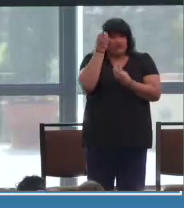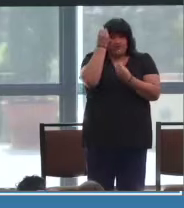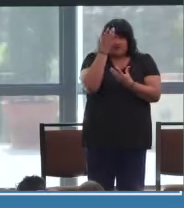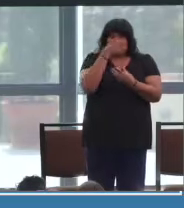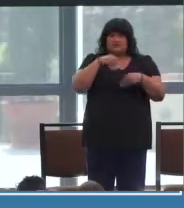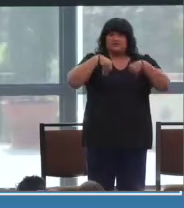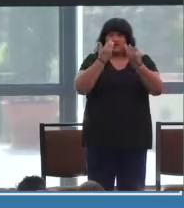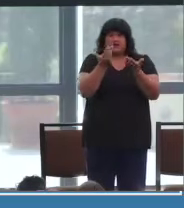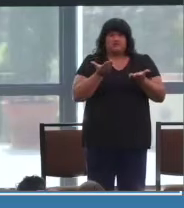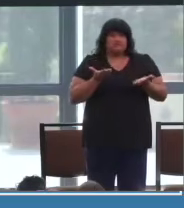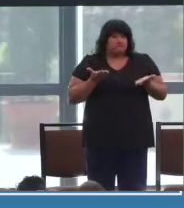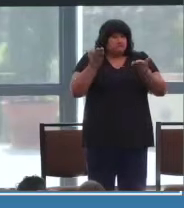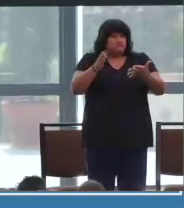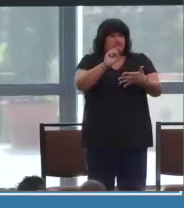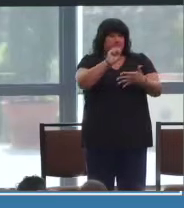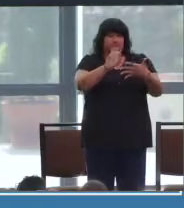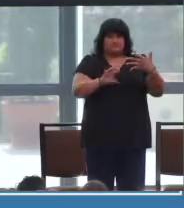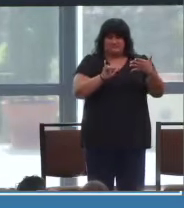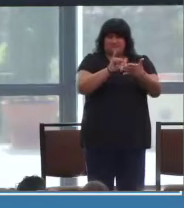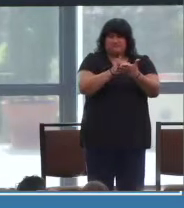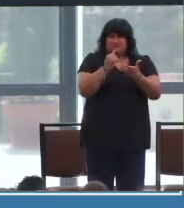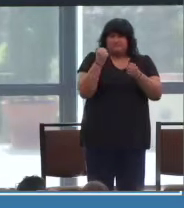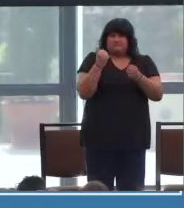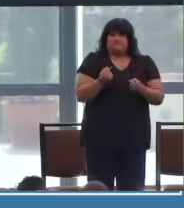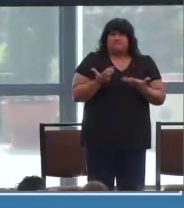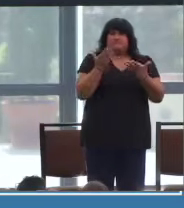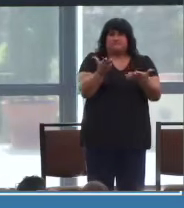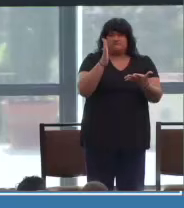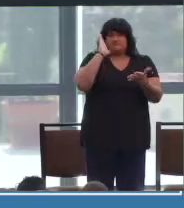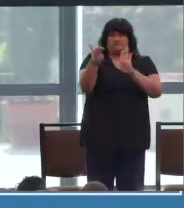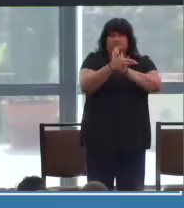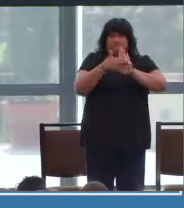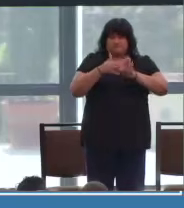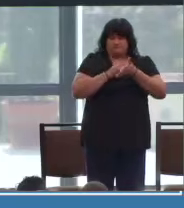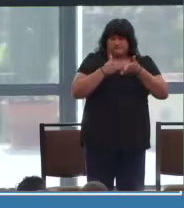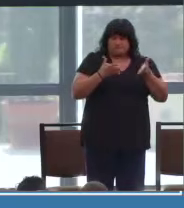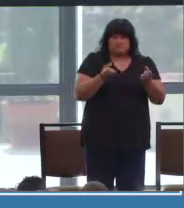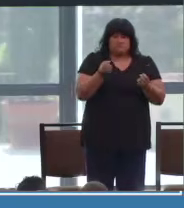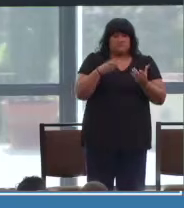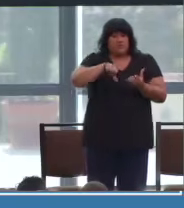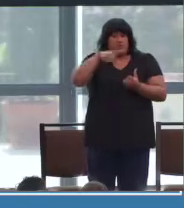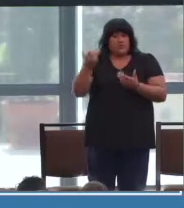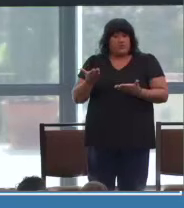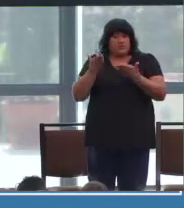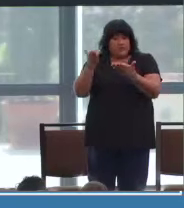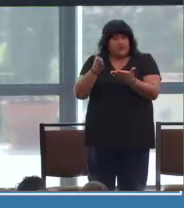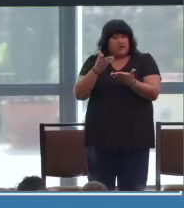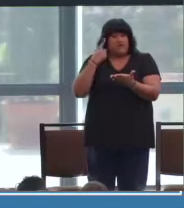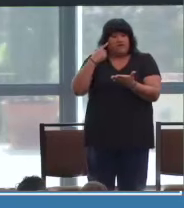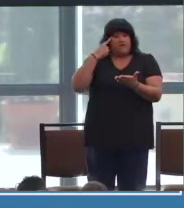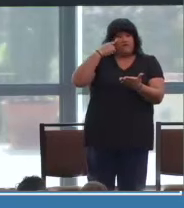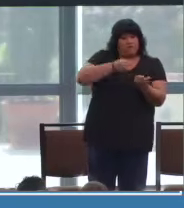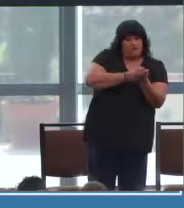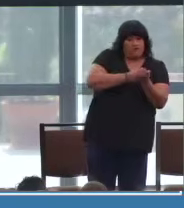recommendations, those recommendations are going to be considered strong recommendations. A lot of the other recommendations that we have for or against will